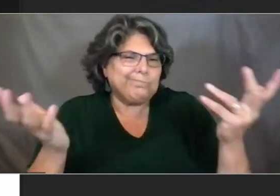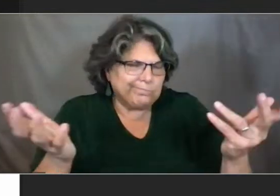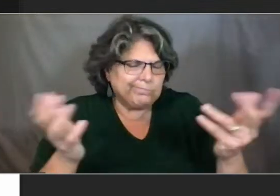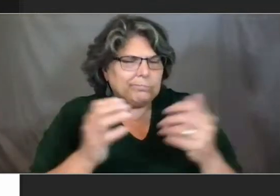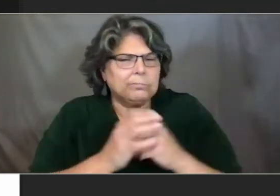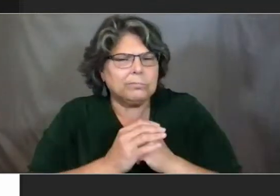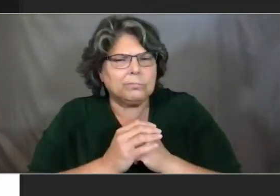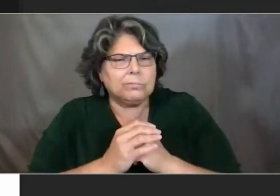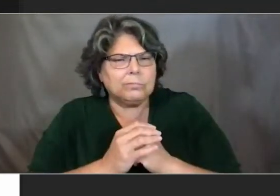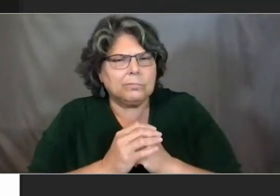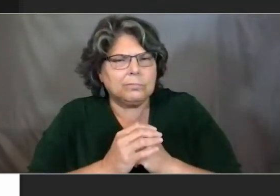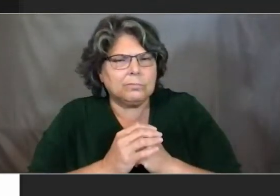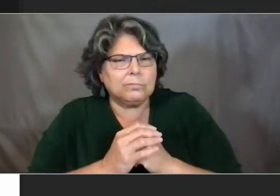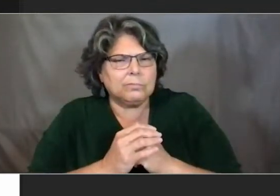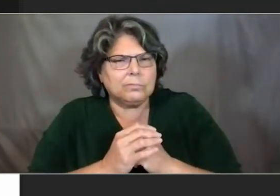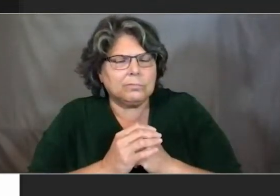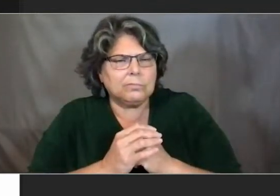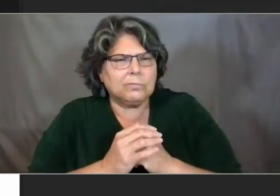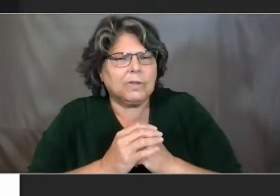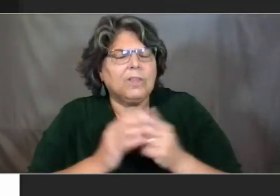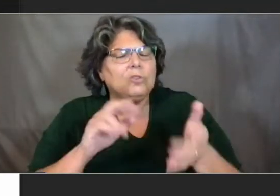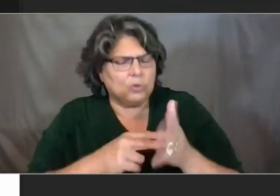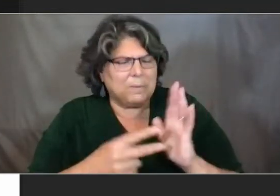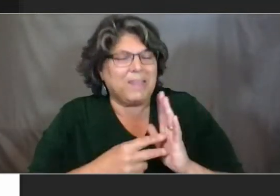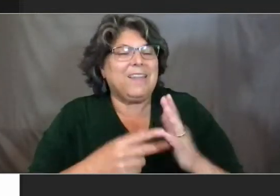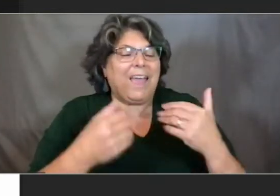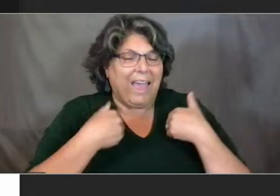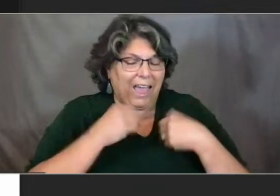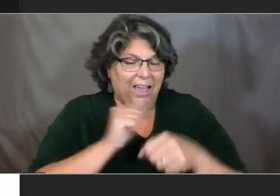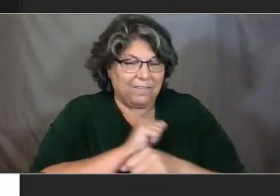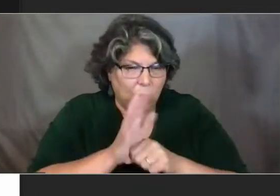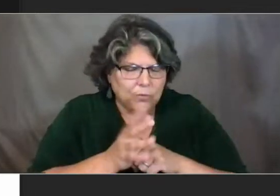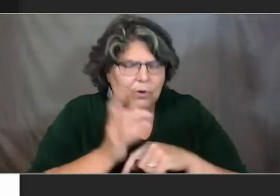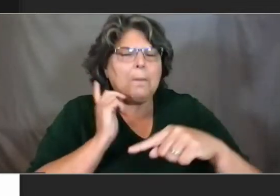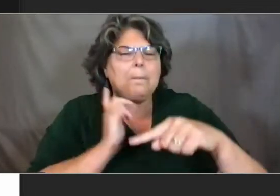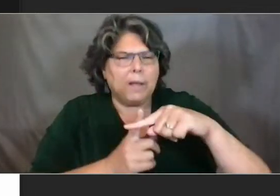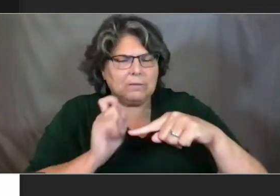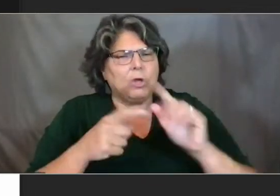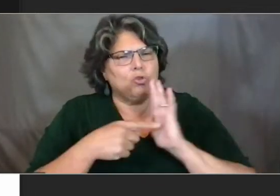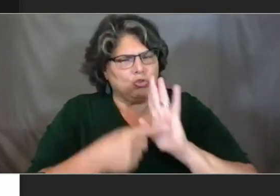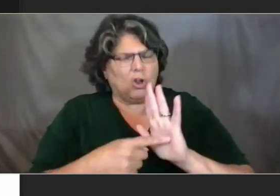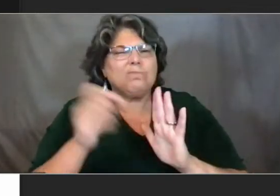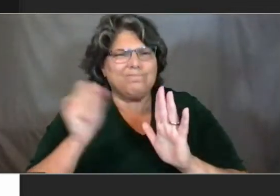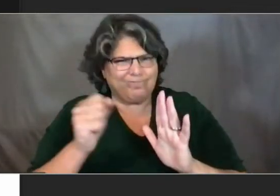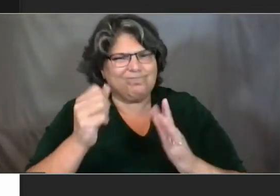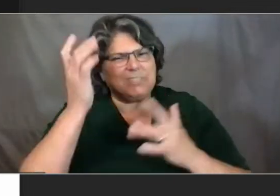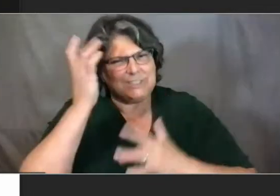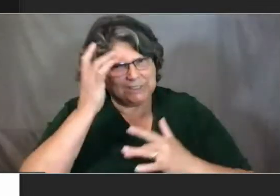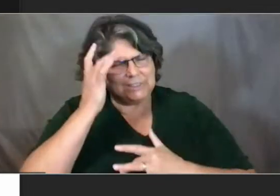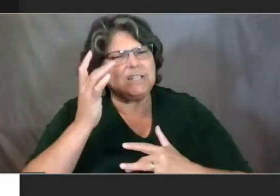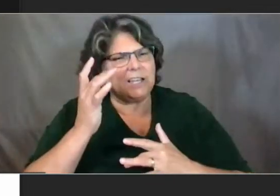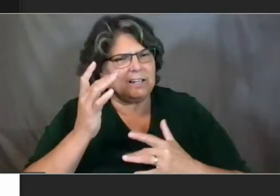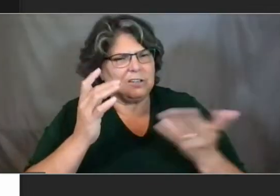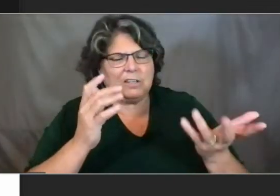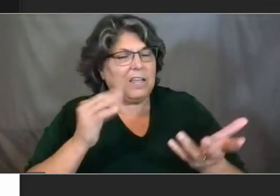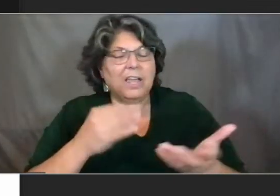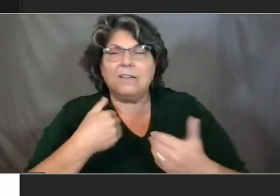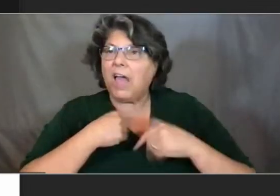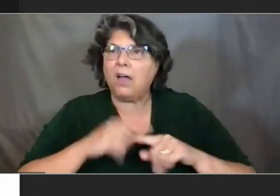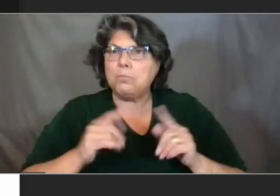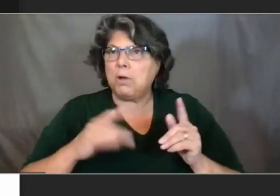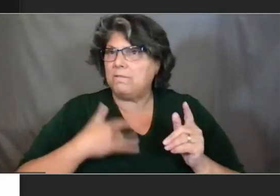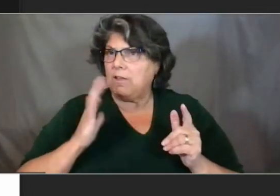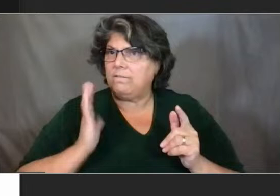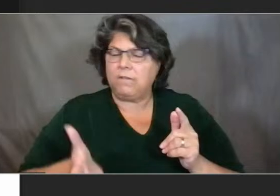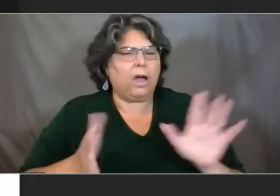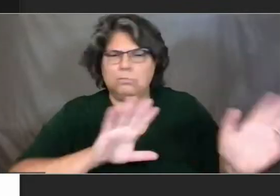as well as symptomatic. So they have to have symptoms for them to be counted on this chart. 33 of